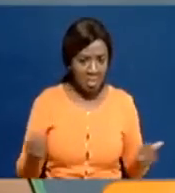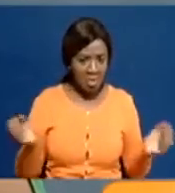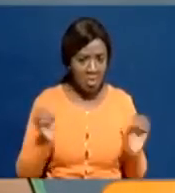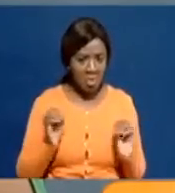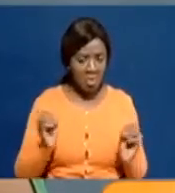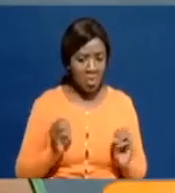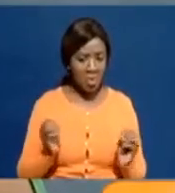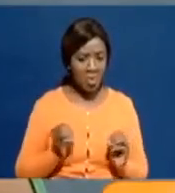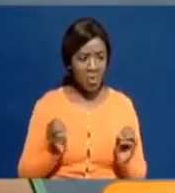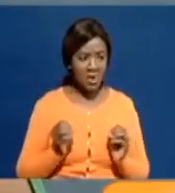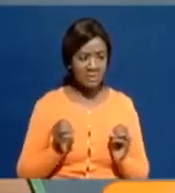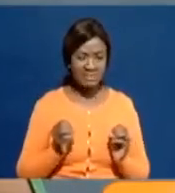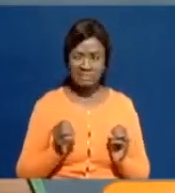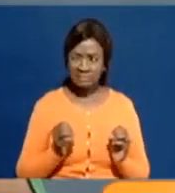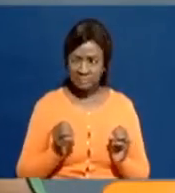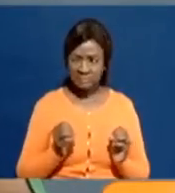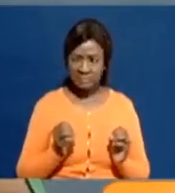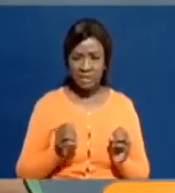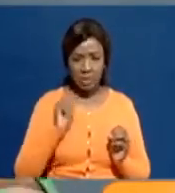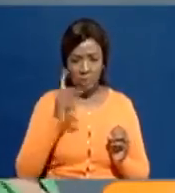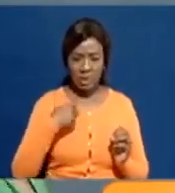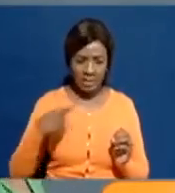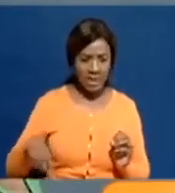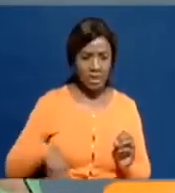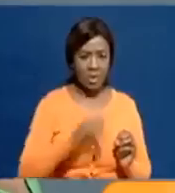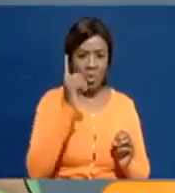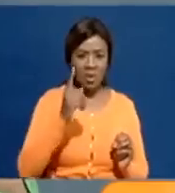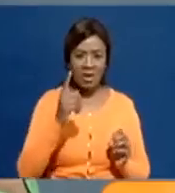feeling like I need to check out a breast specialist.